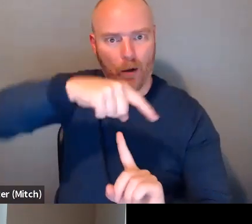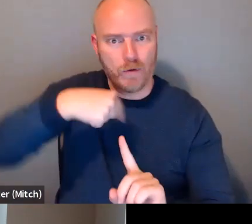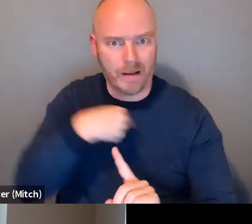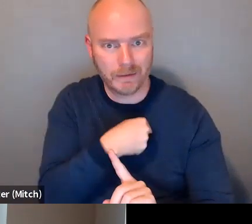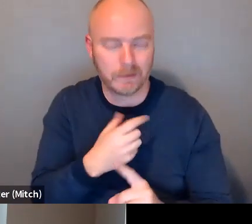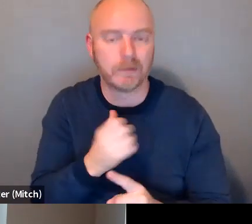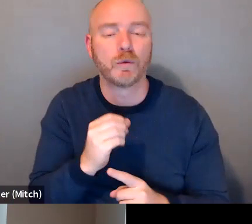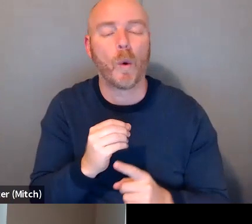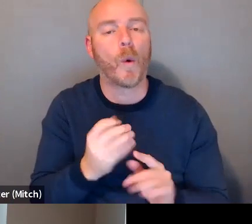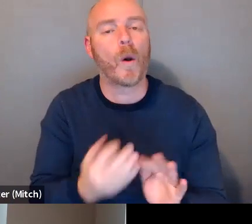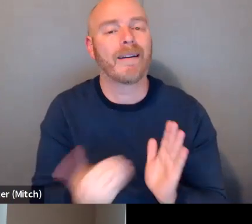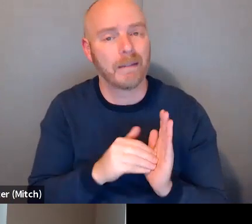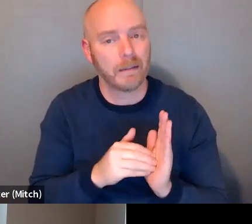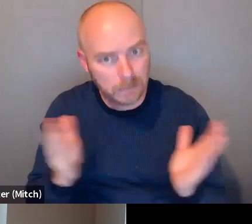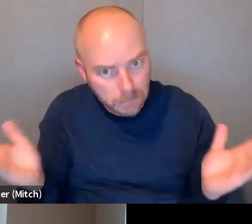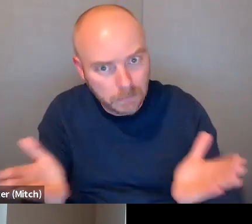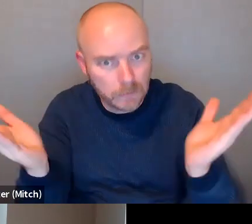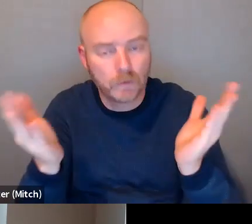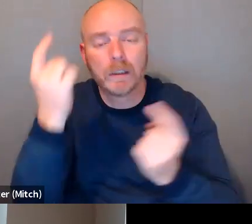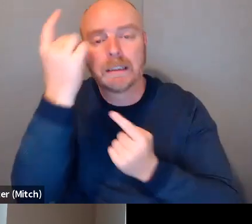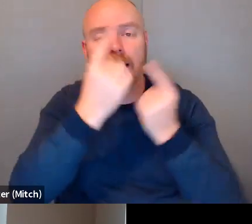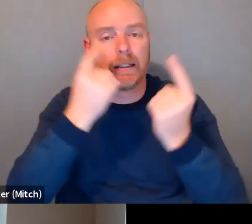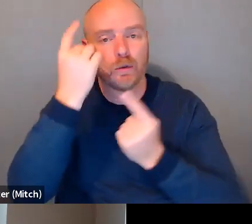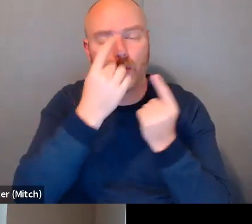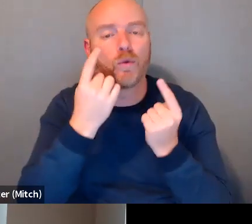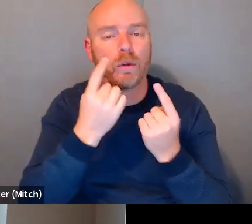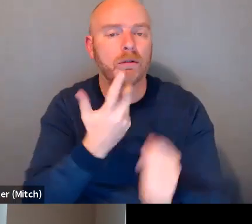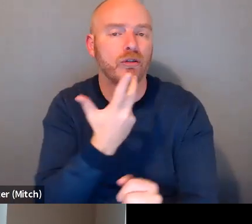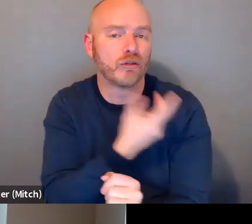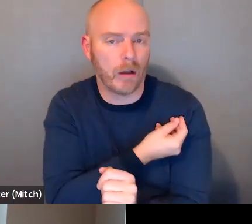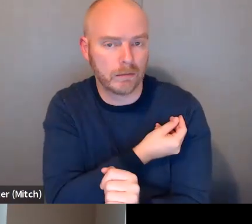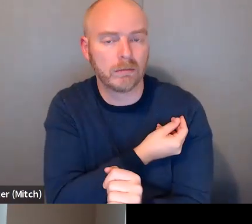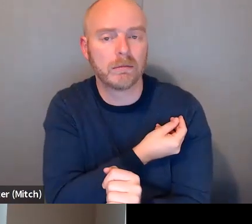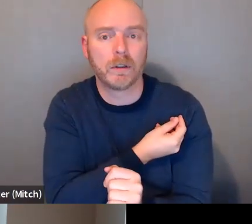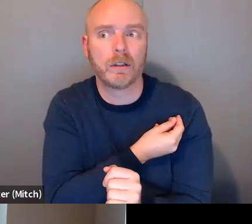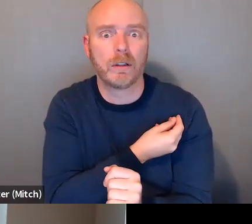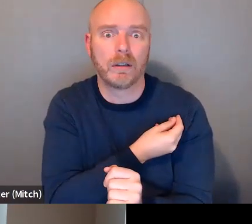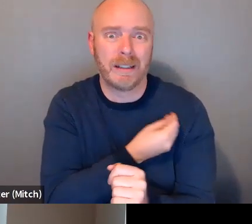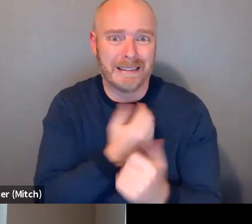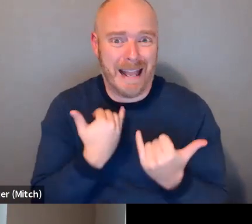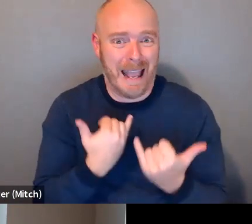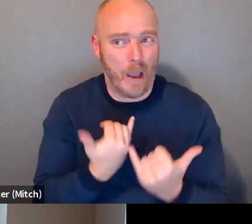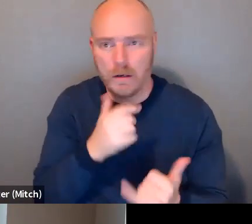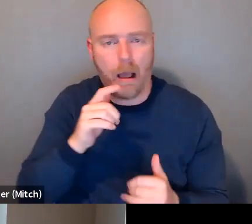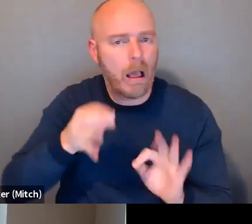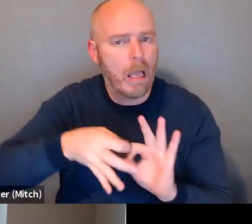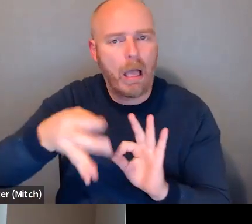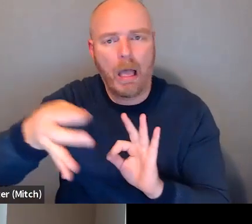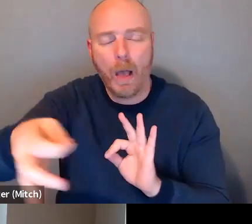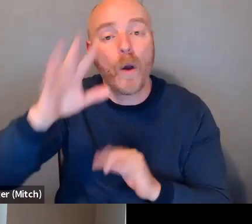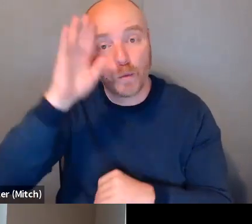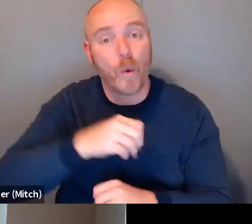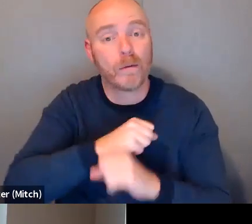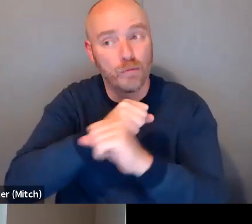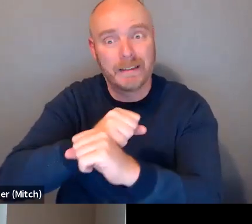one more time, going to urge you all to consider getting your vaccine sooner rather than later. We know it's